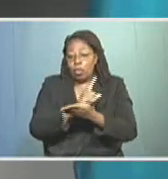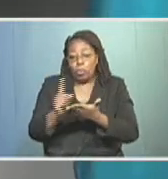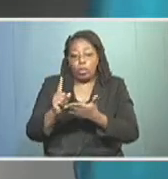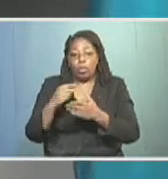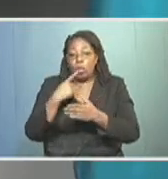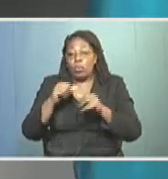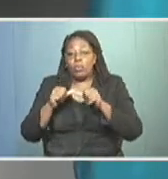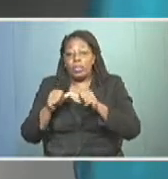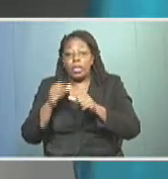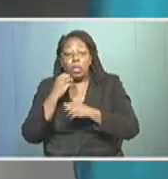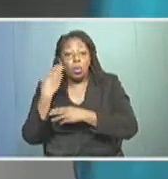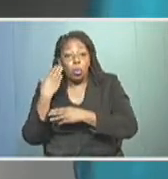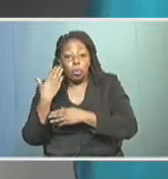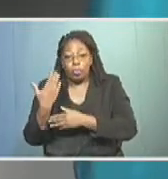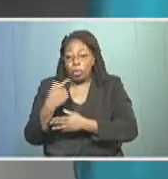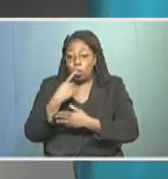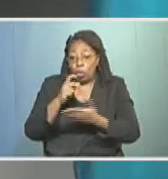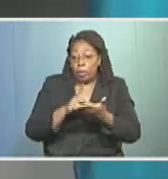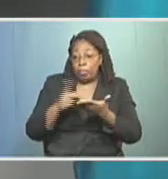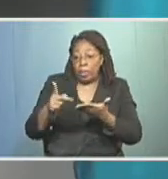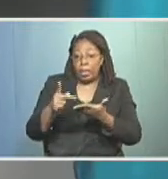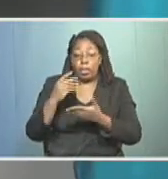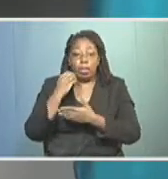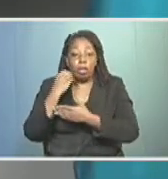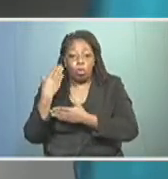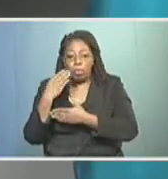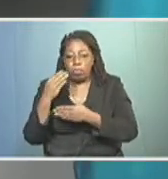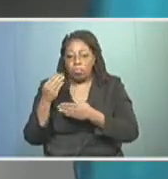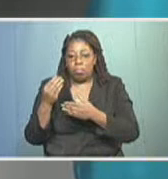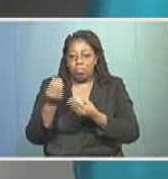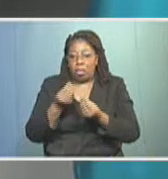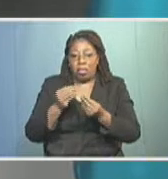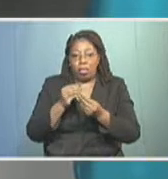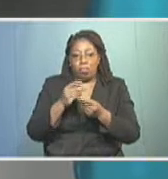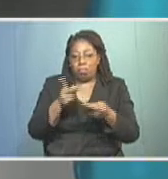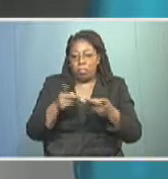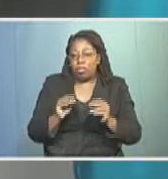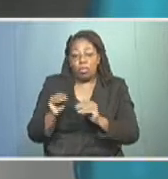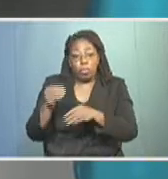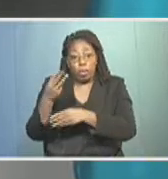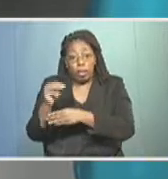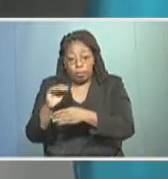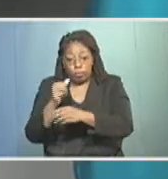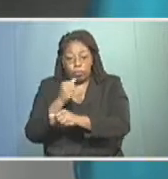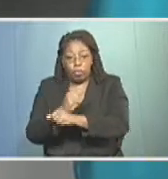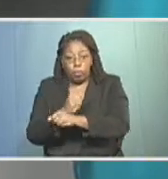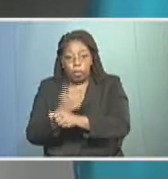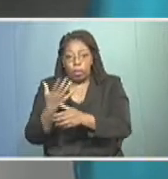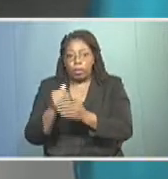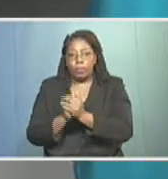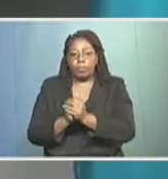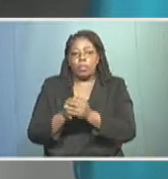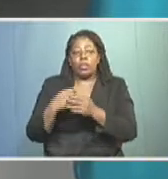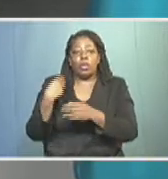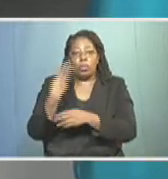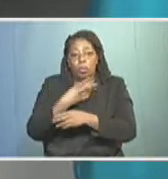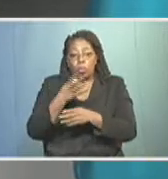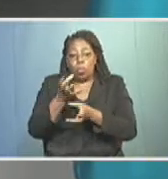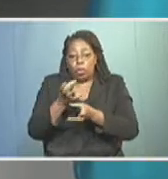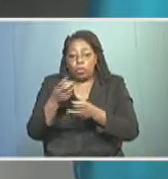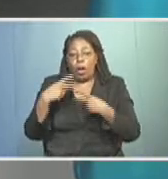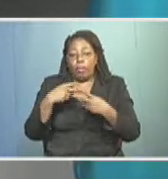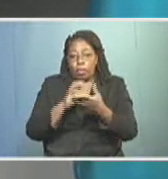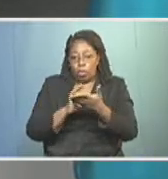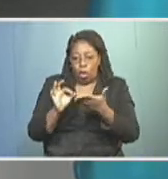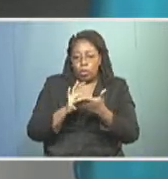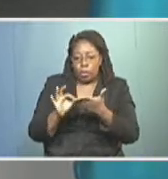at home, that are being paid, but there's nowhere to place them. And that is why we have to have the audit, ensure that we are filling the